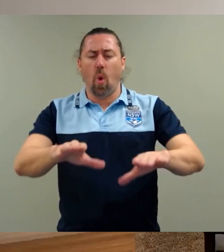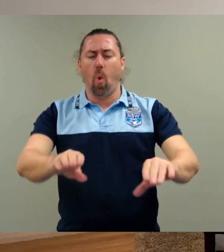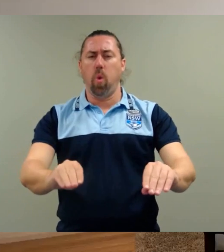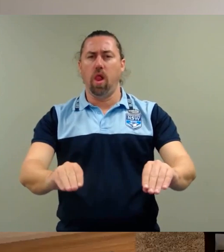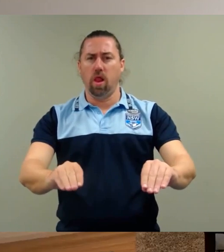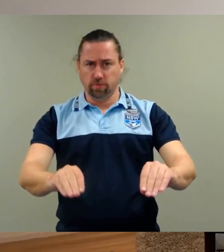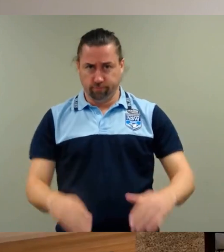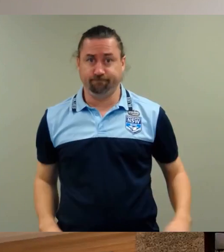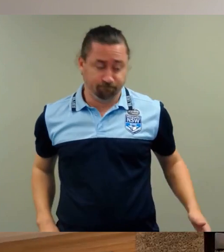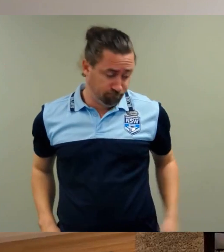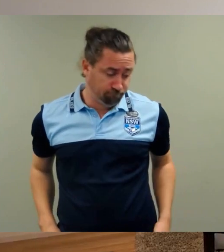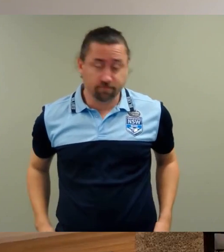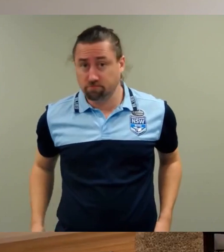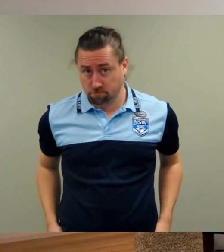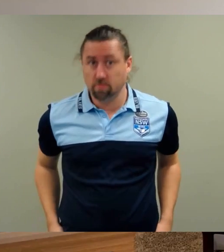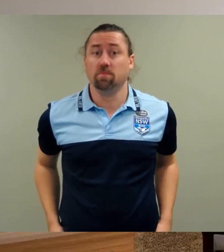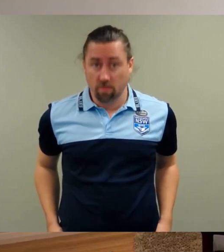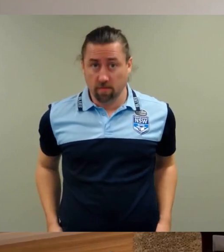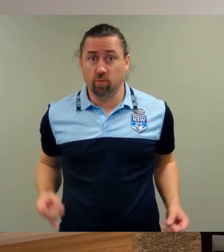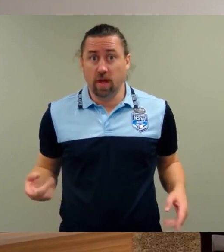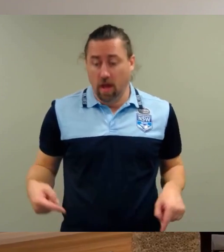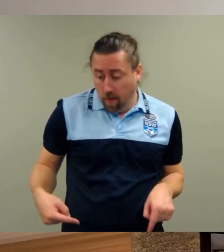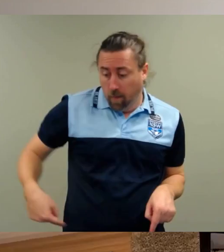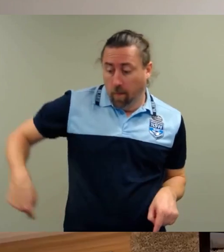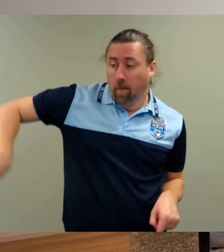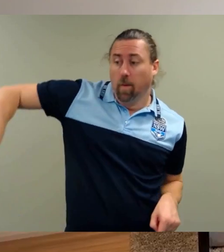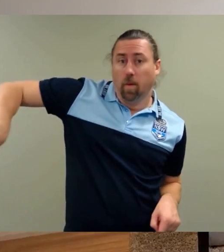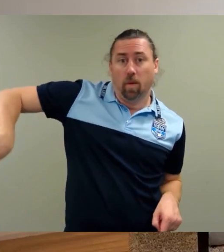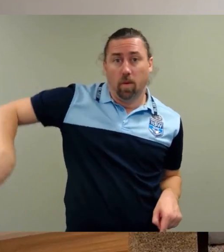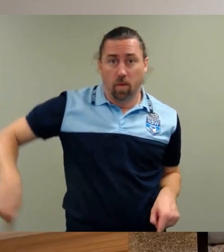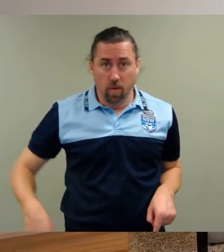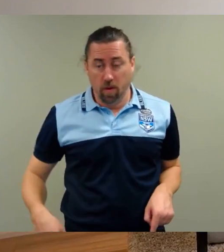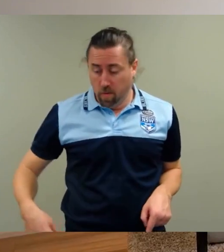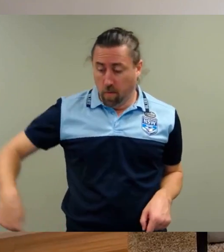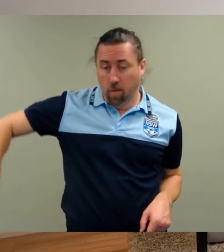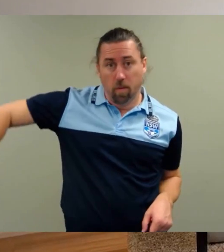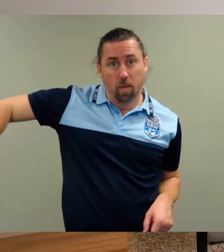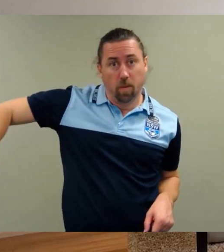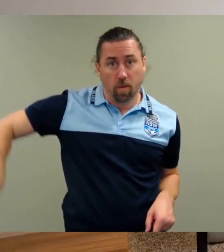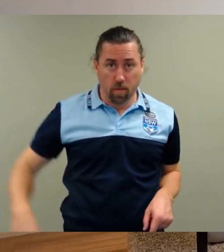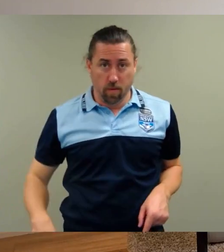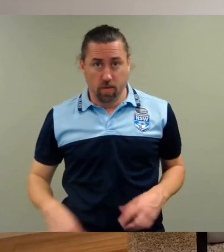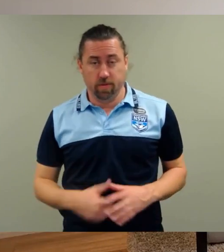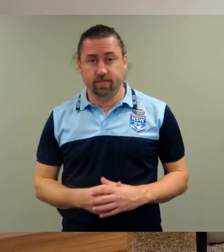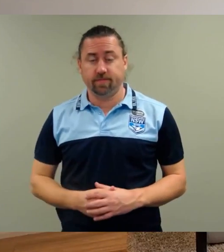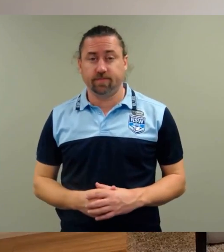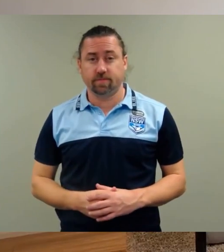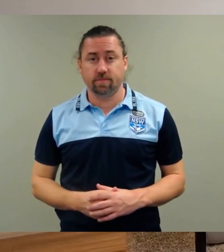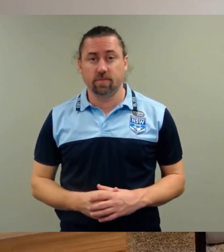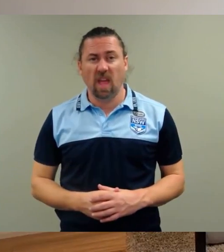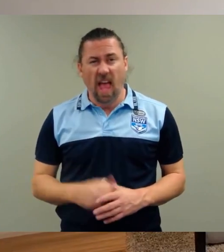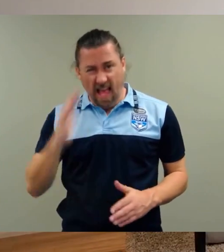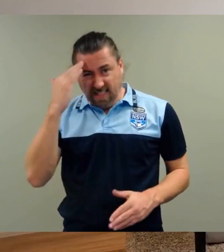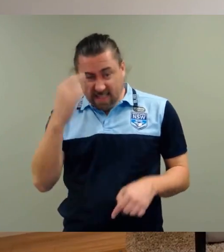bench. Flex your right foot and raise your right leg directly out to the side. Remember, it